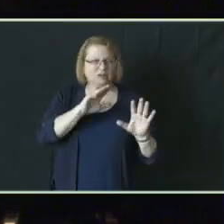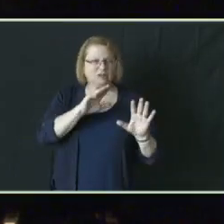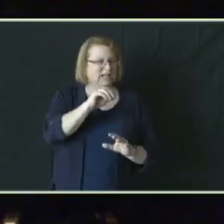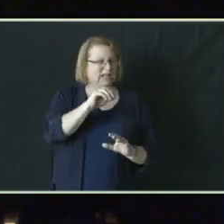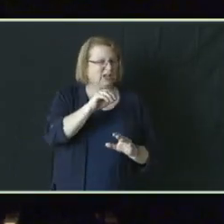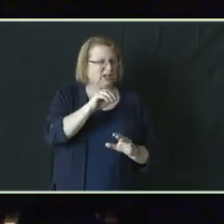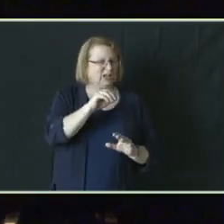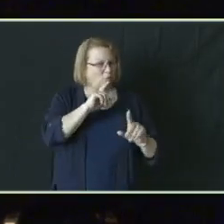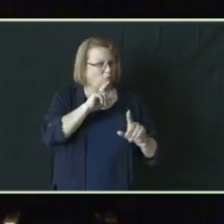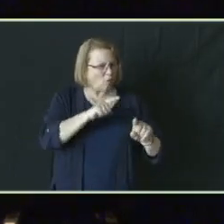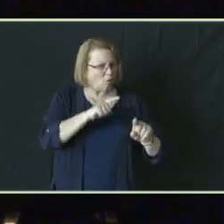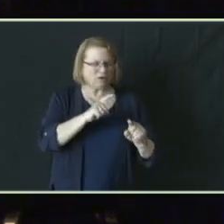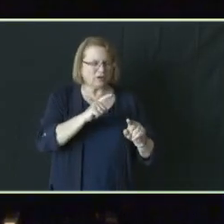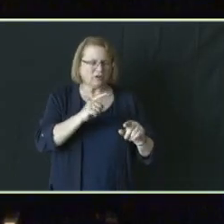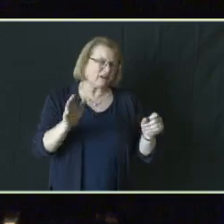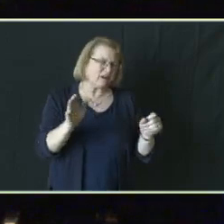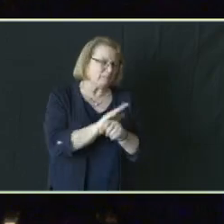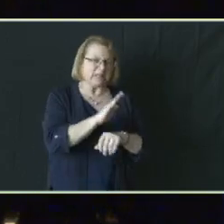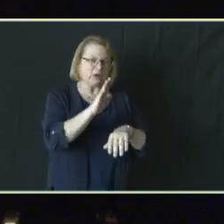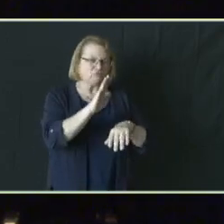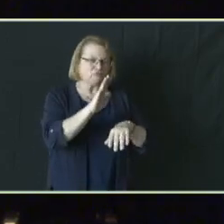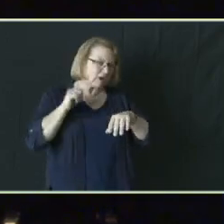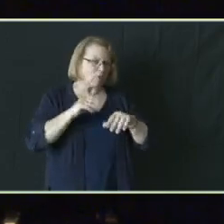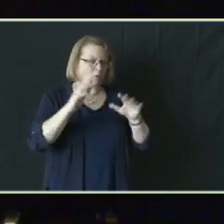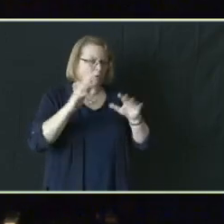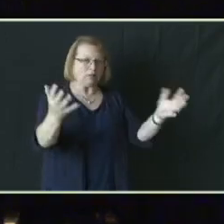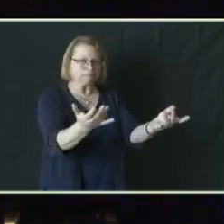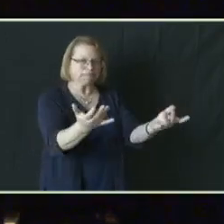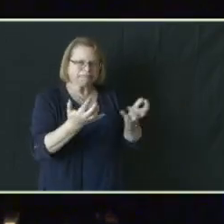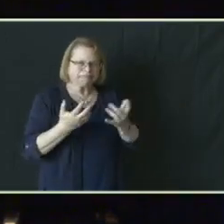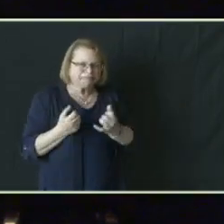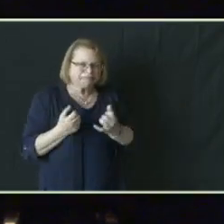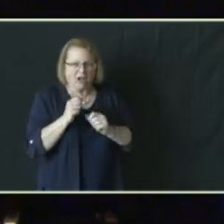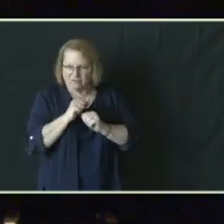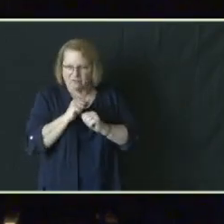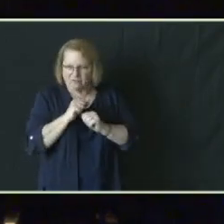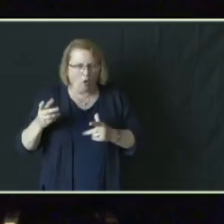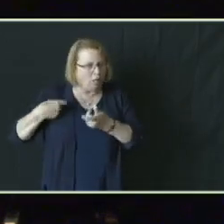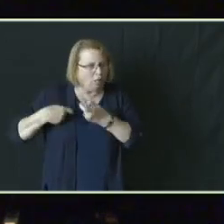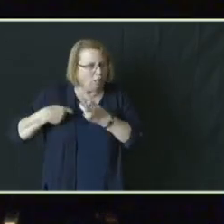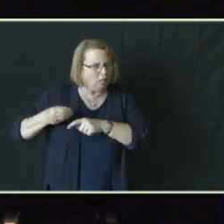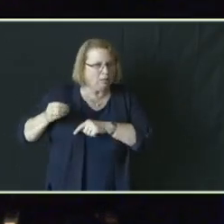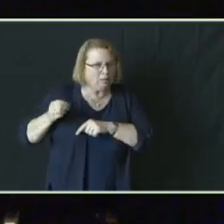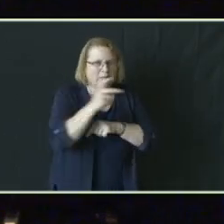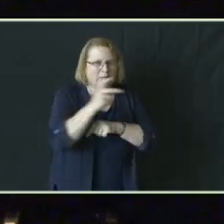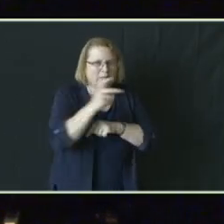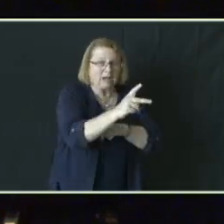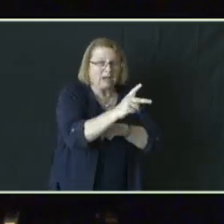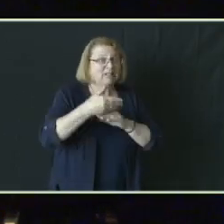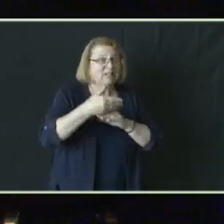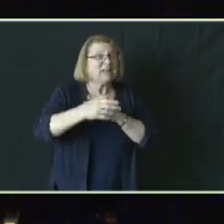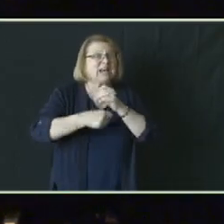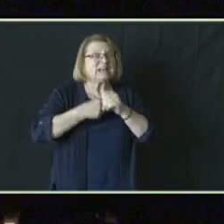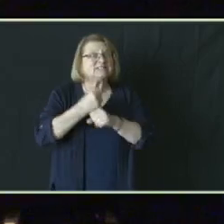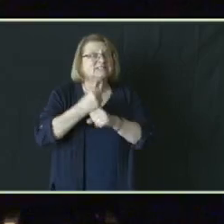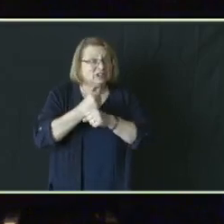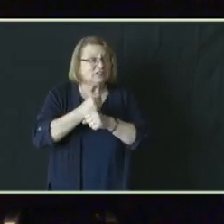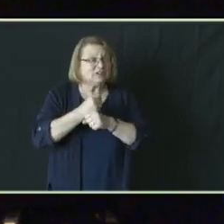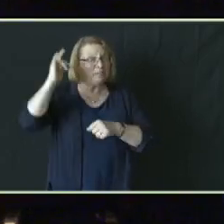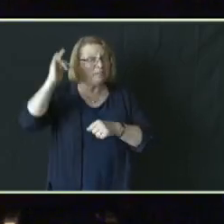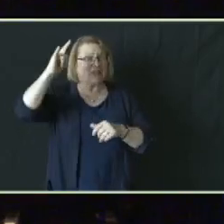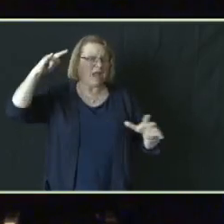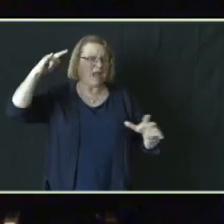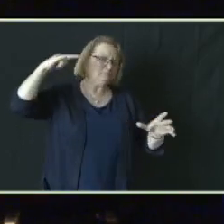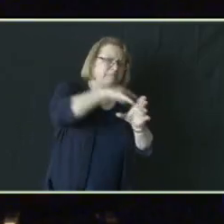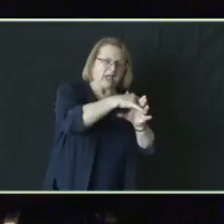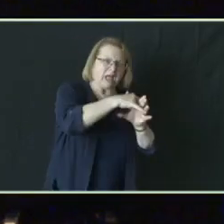and replacement of all the office systems installed. Well, the following year, a plane hit that wing of the Pentagon, and